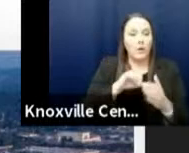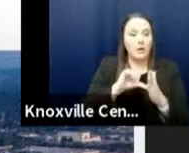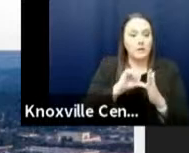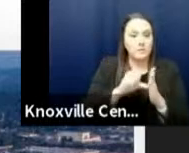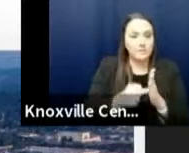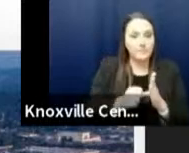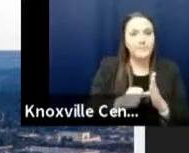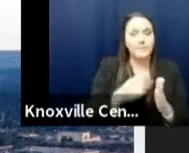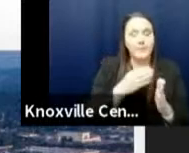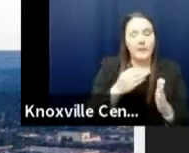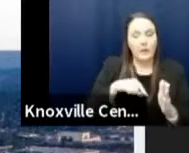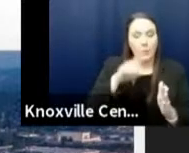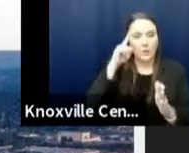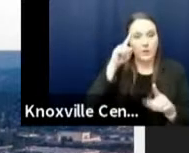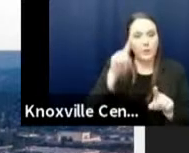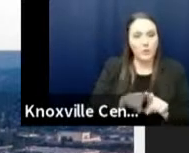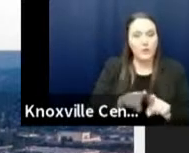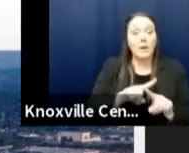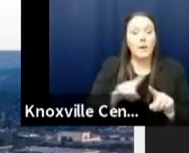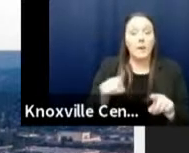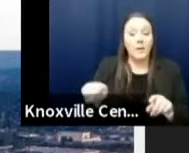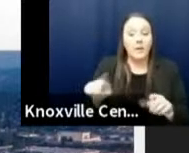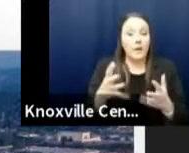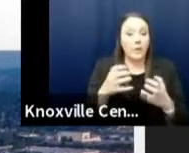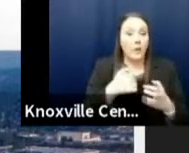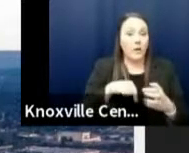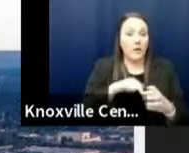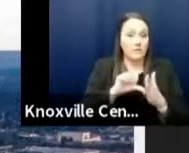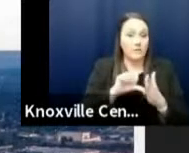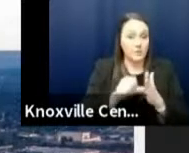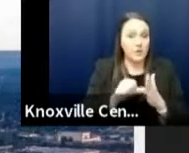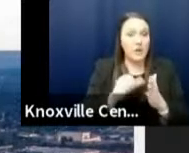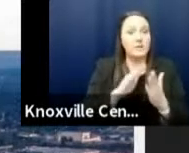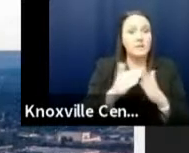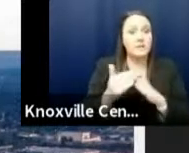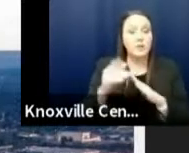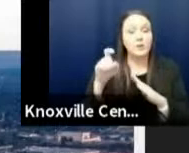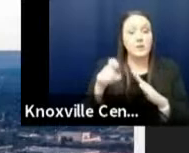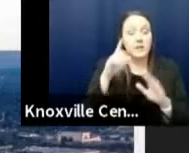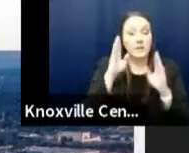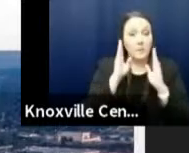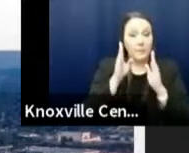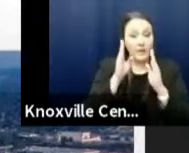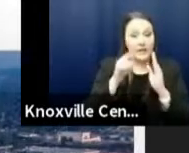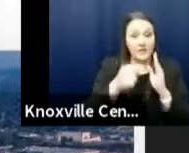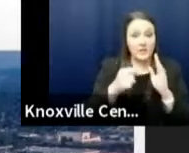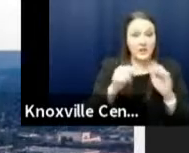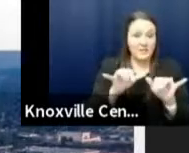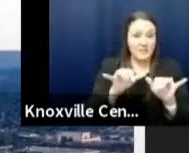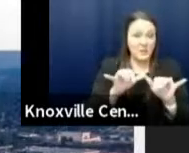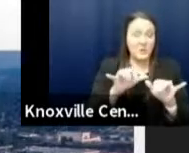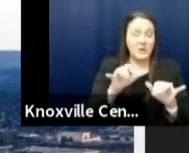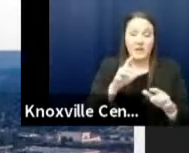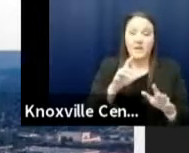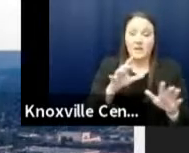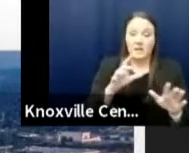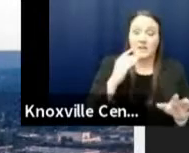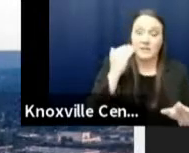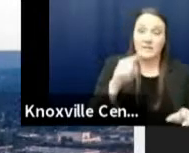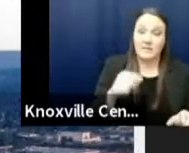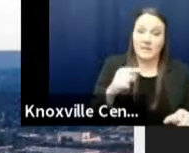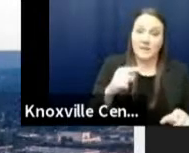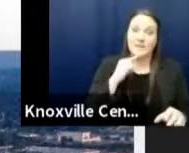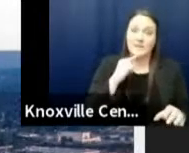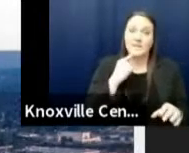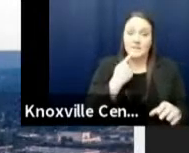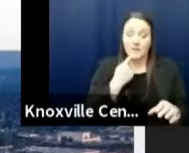we definitely agree, that our community members should pay close attention to this metric and take it very seriously. These data